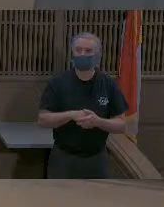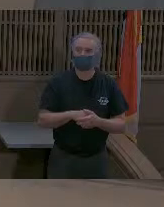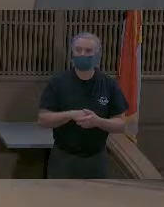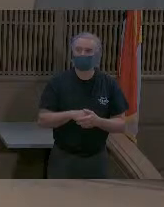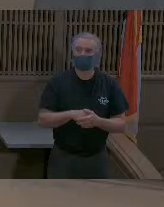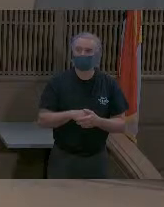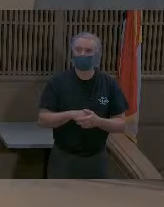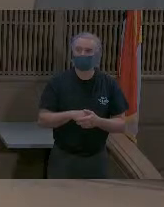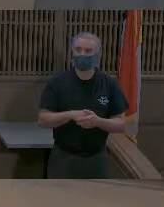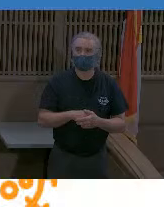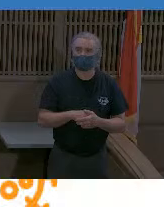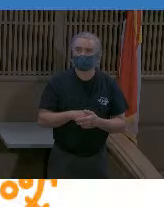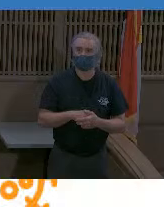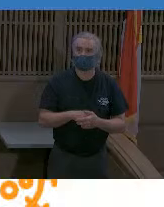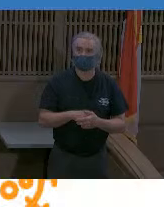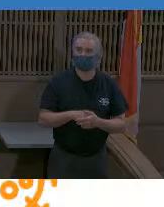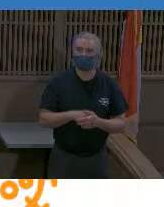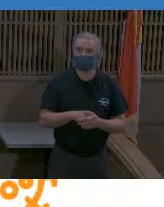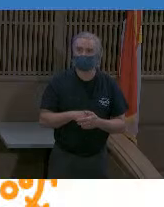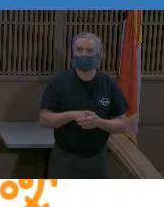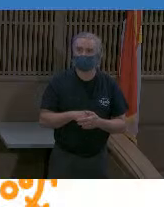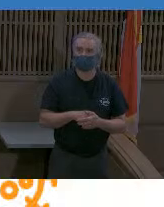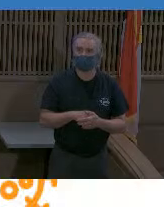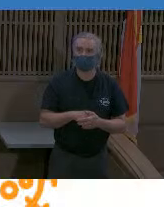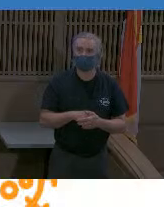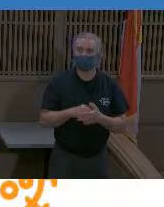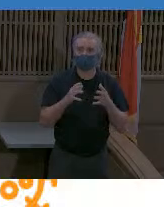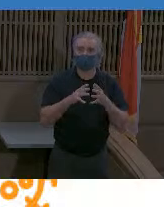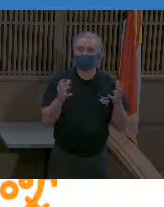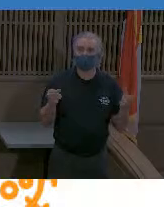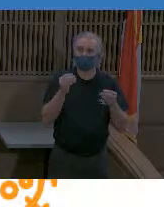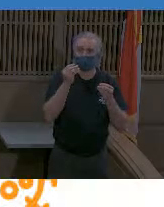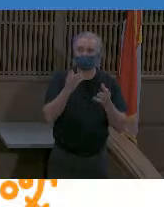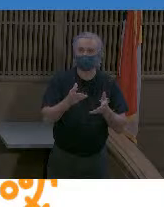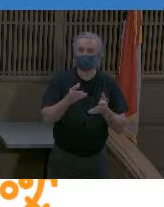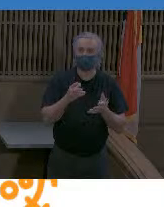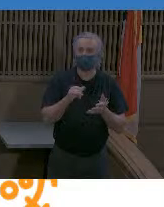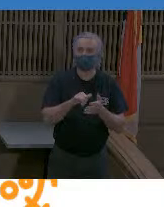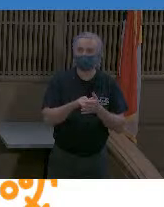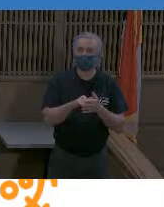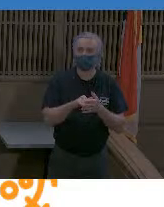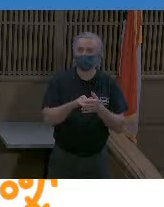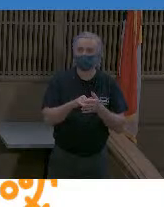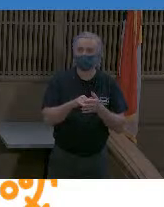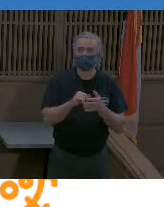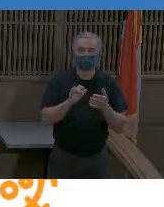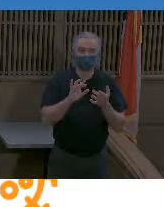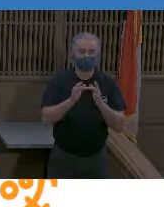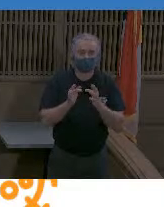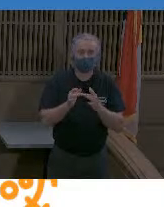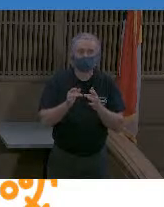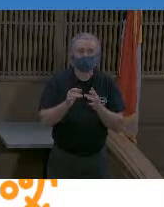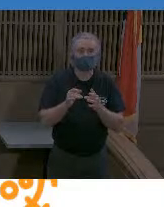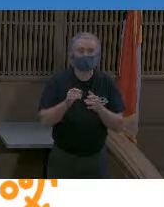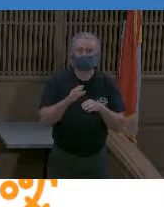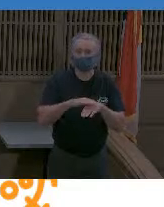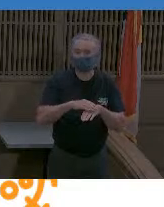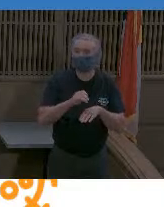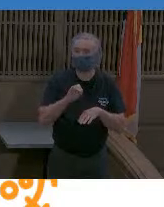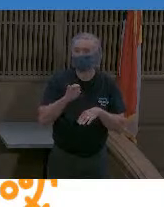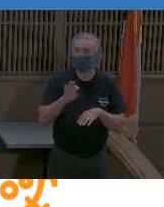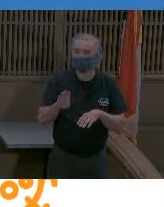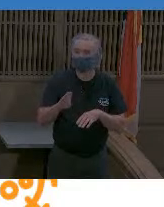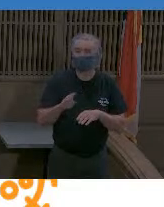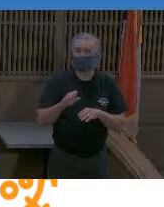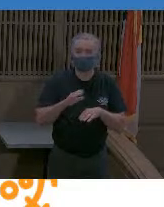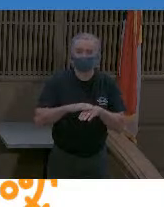I want to talk about, because there's a lot of information that's out on the internet, it's out on Facebook, out on Instagram. You know,